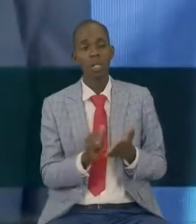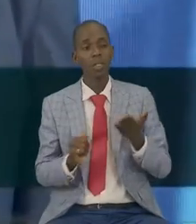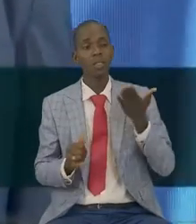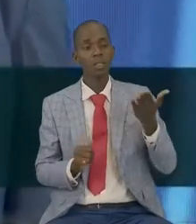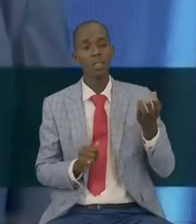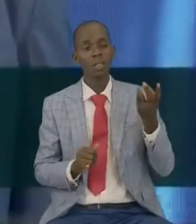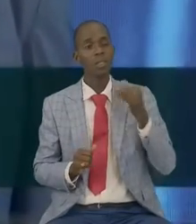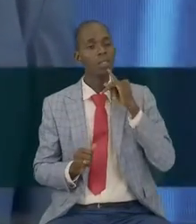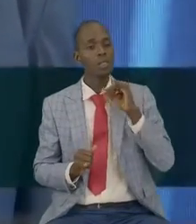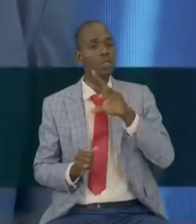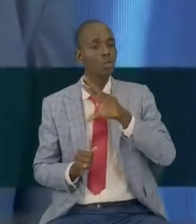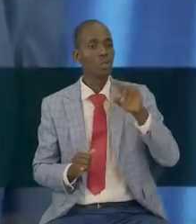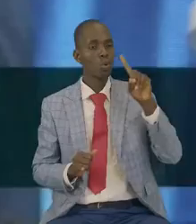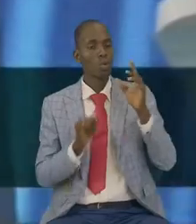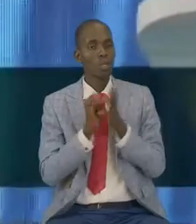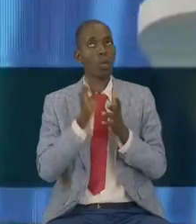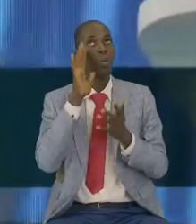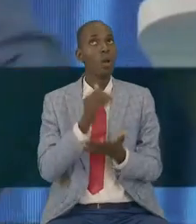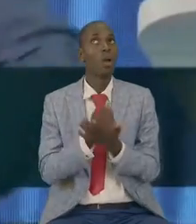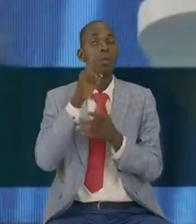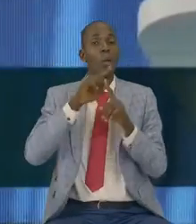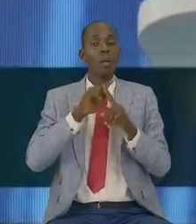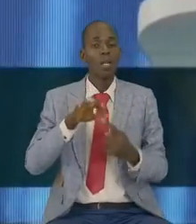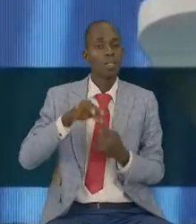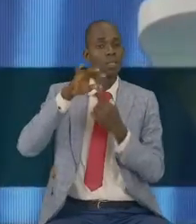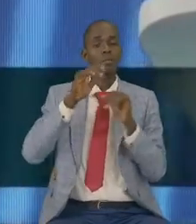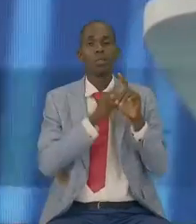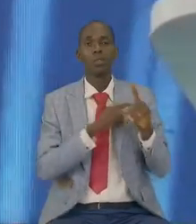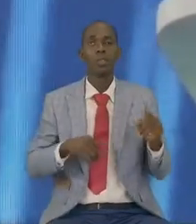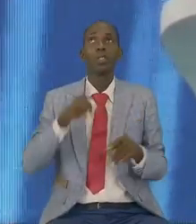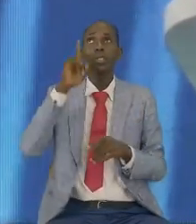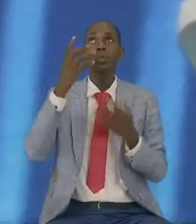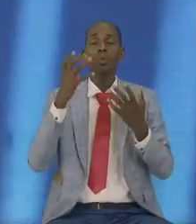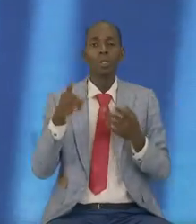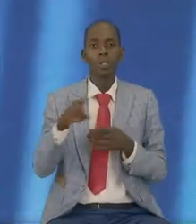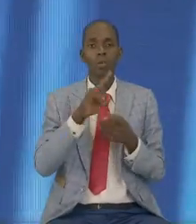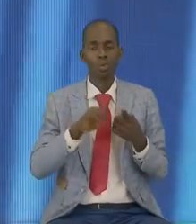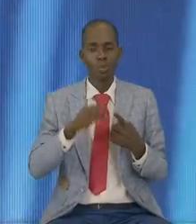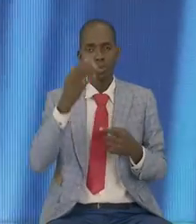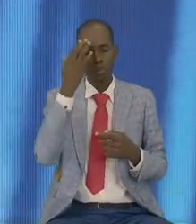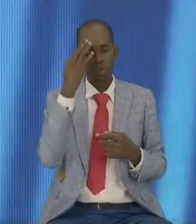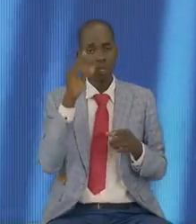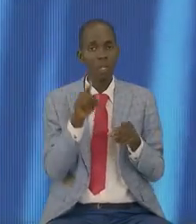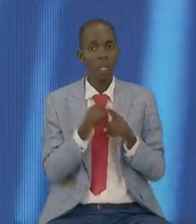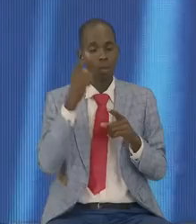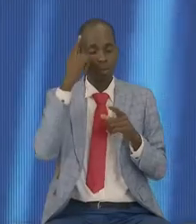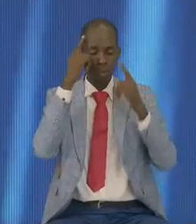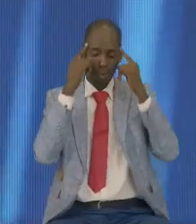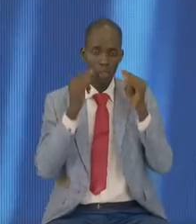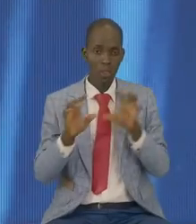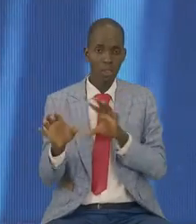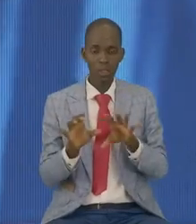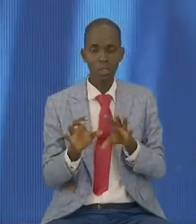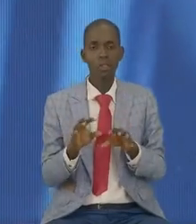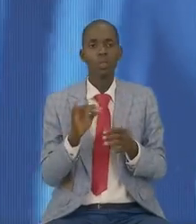will help them except the Lord. And he wanted them, like Moses did, to go back to the Lord. And solution